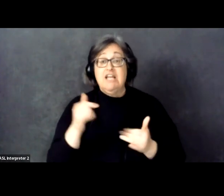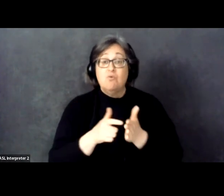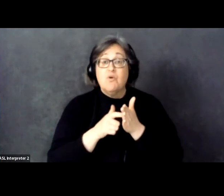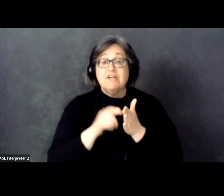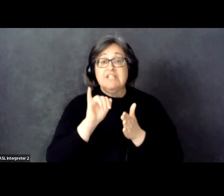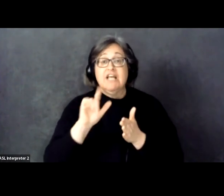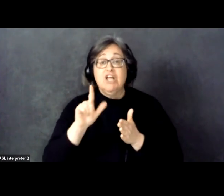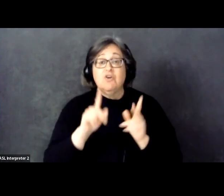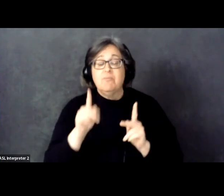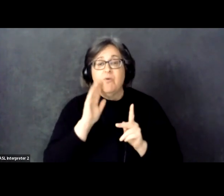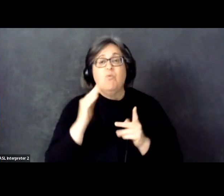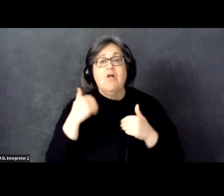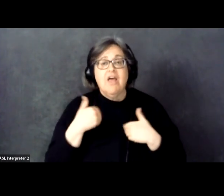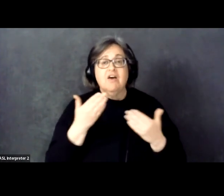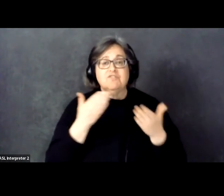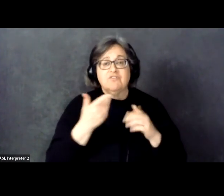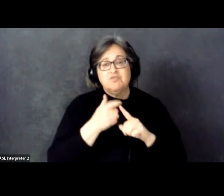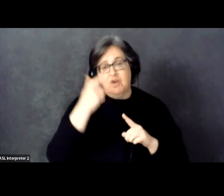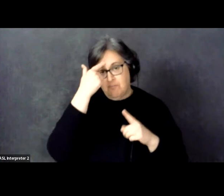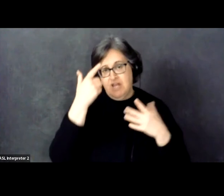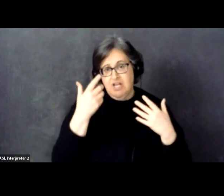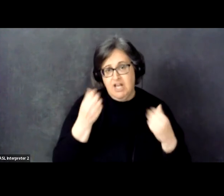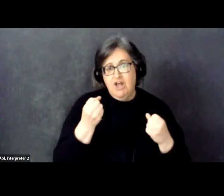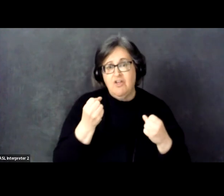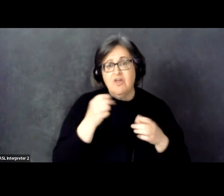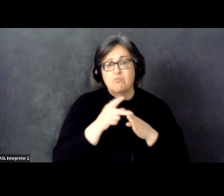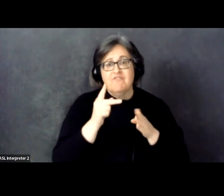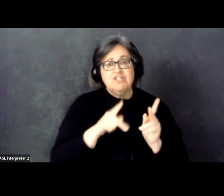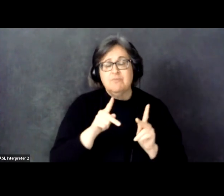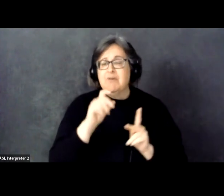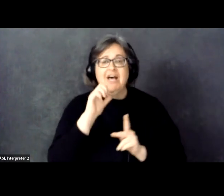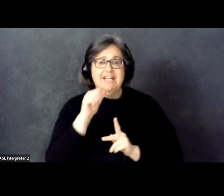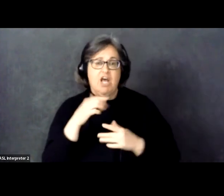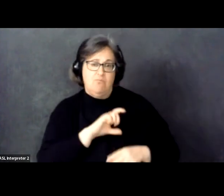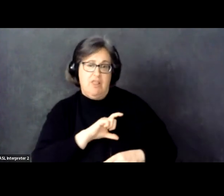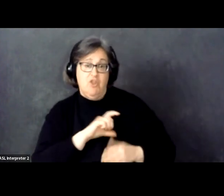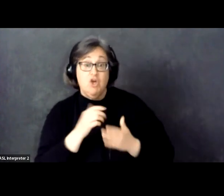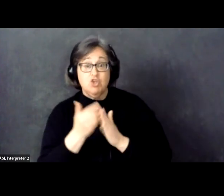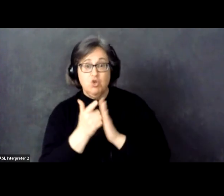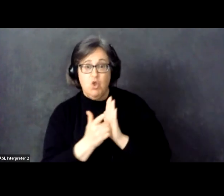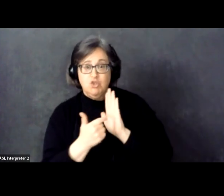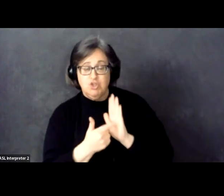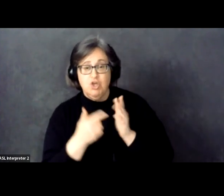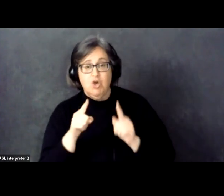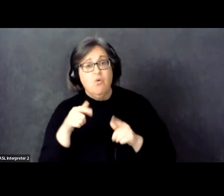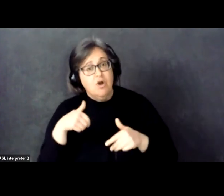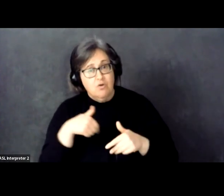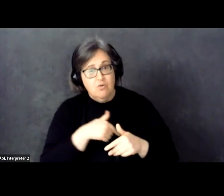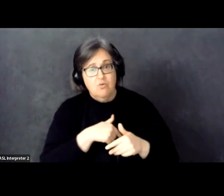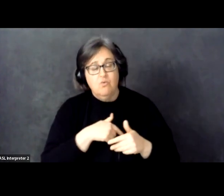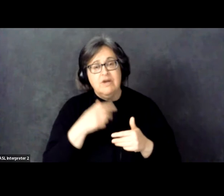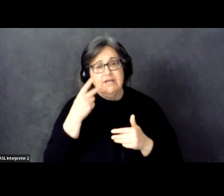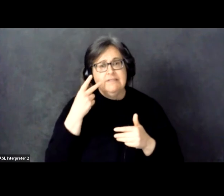receive services from mental health professionals instead of police. As this new law demonstrates, when we approach systemic